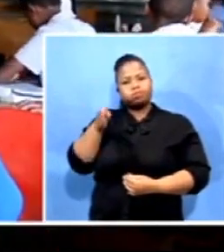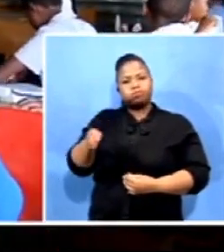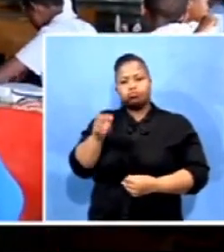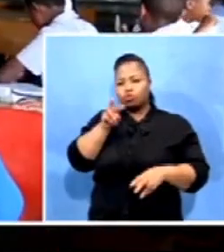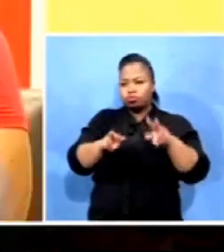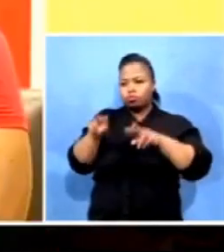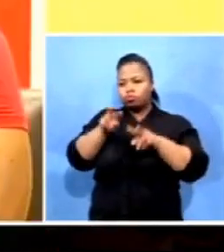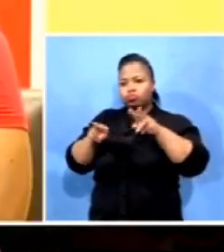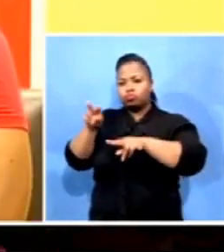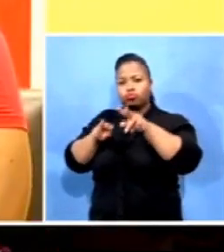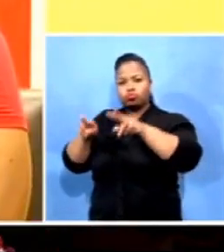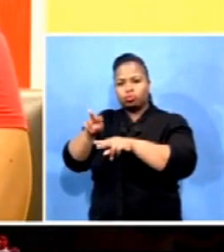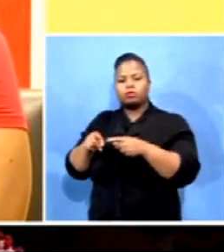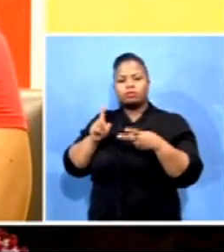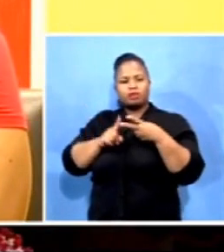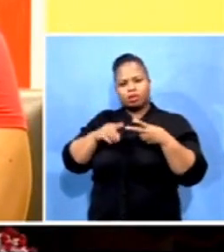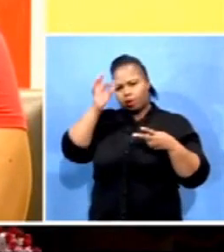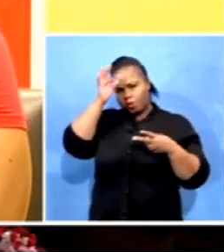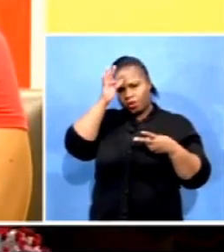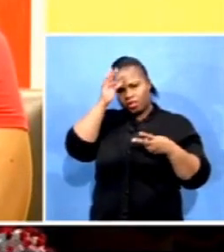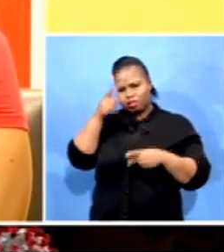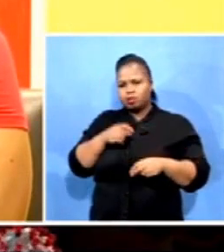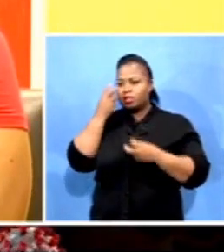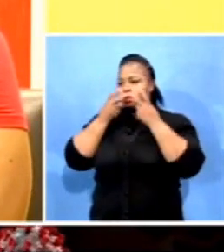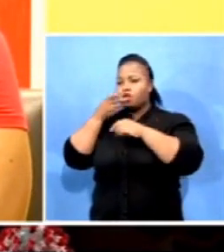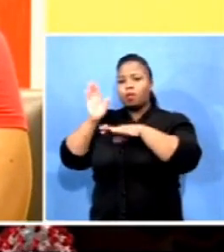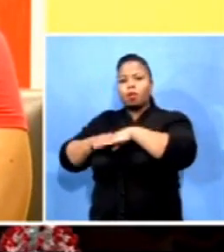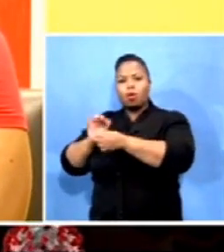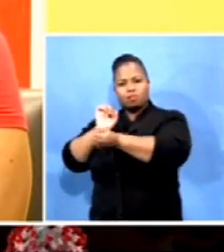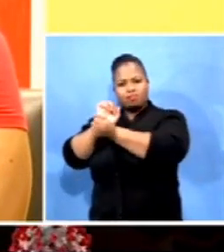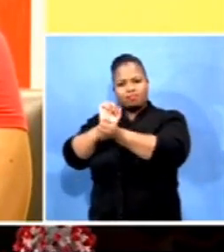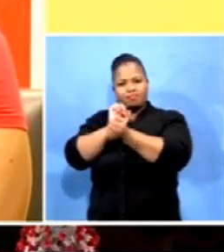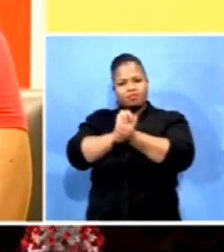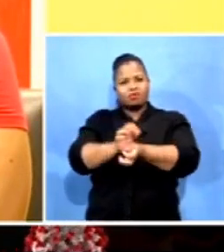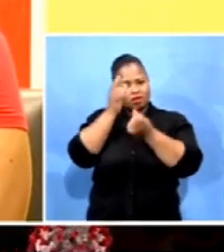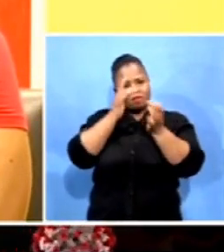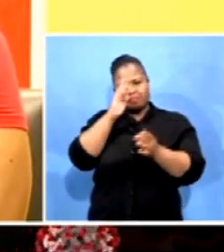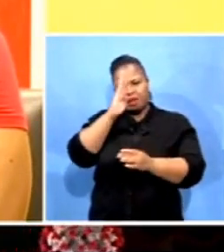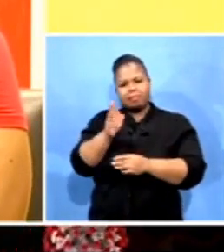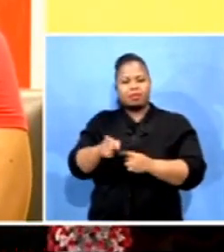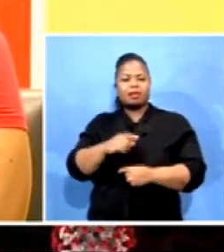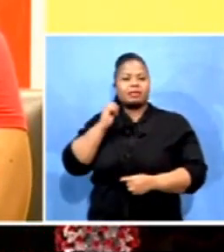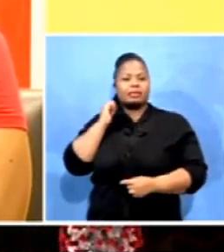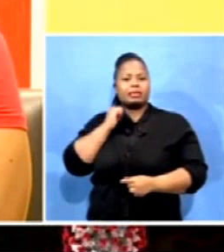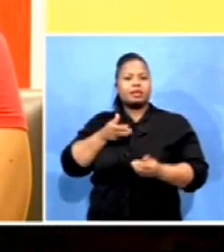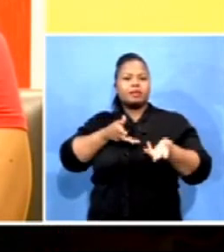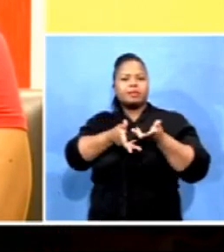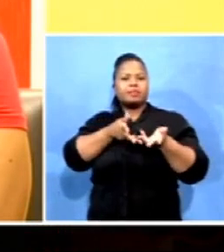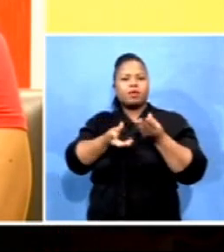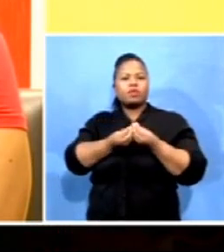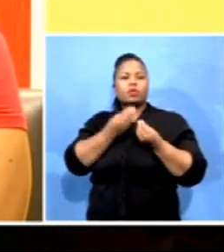more suspects, so that we can send a strong message. Yesterday, I also had a discussion with the Minister for